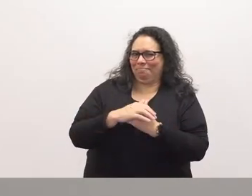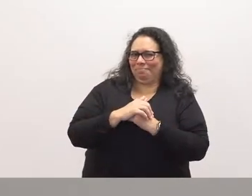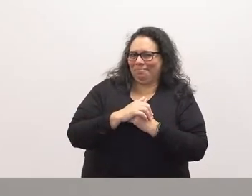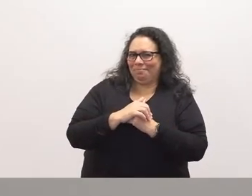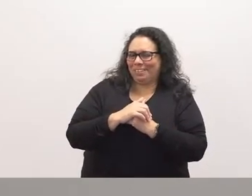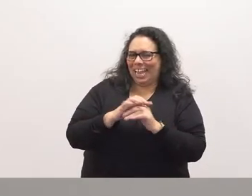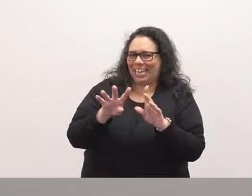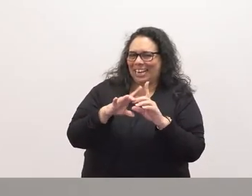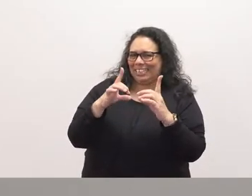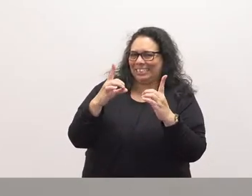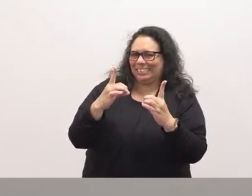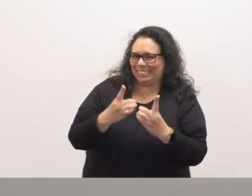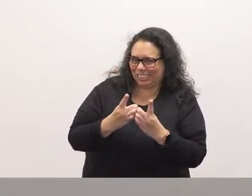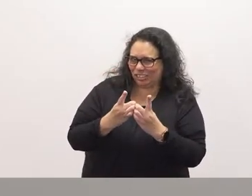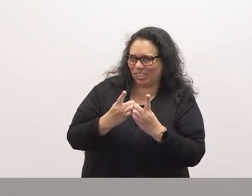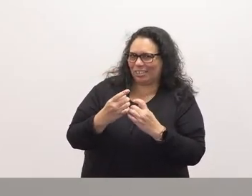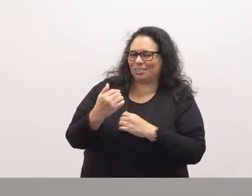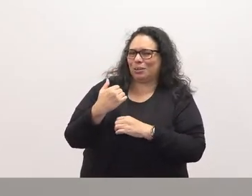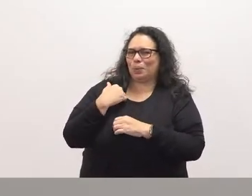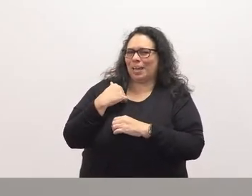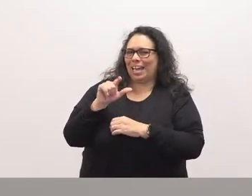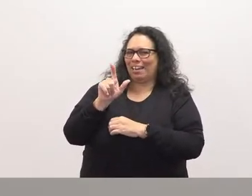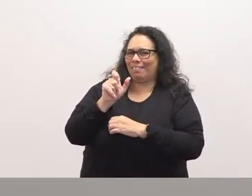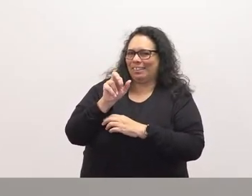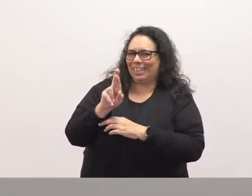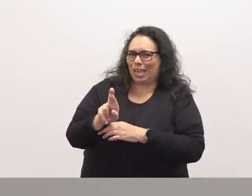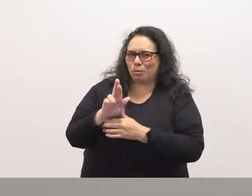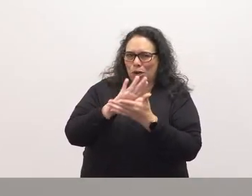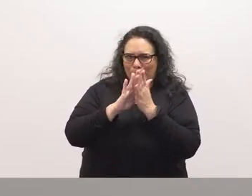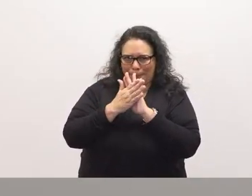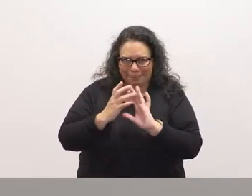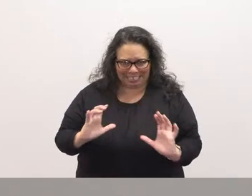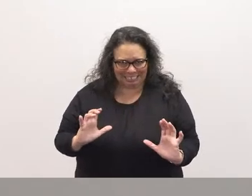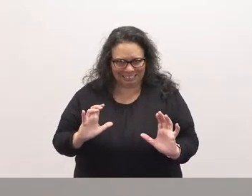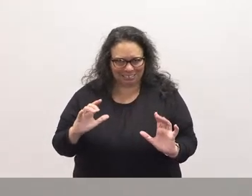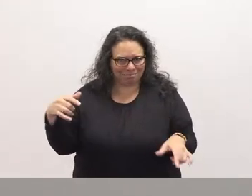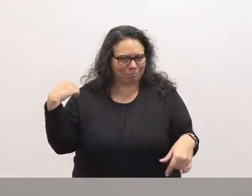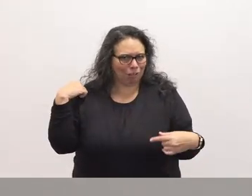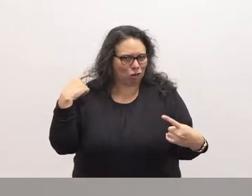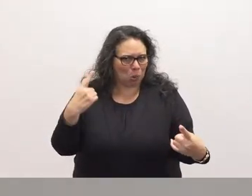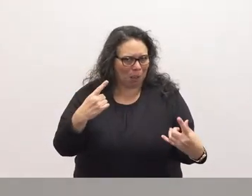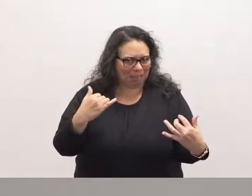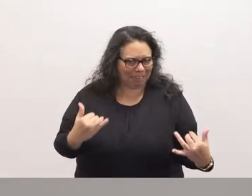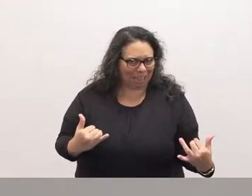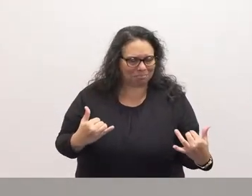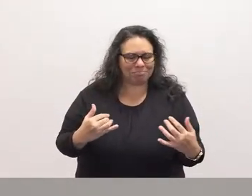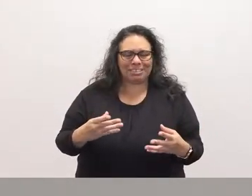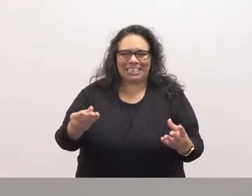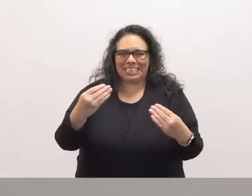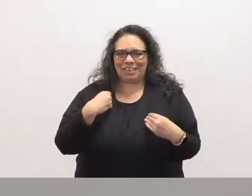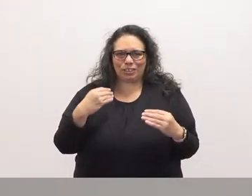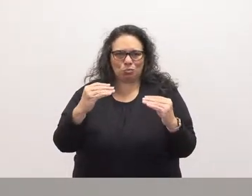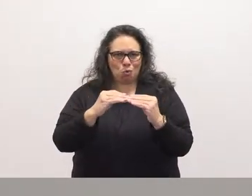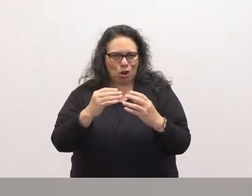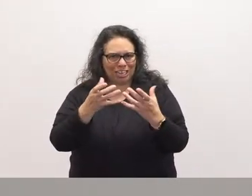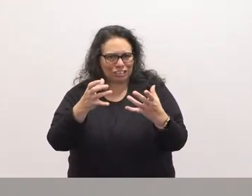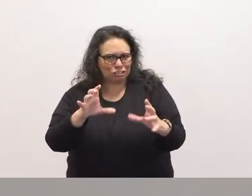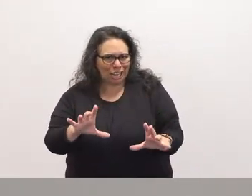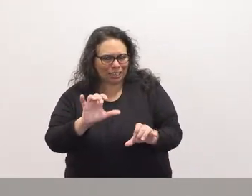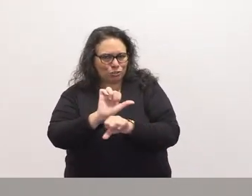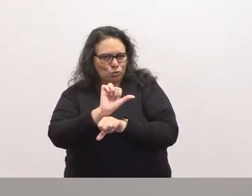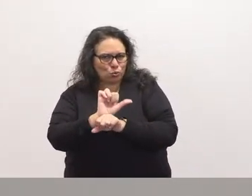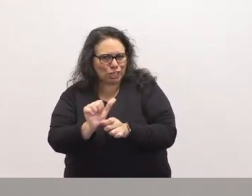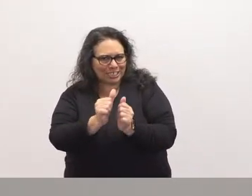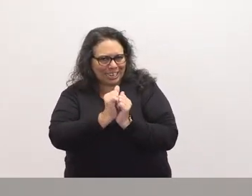As a district, we've got labor peace, more or less, for a while now. It gives us more of a chance to work together and